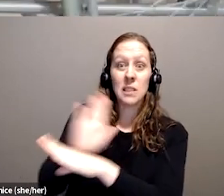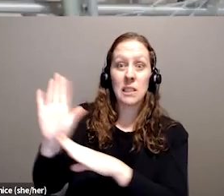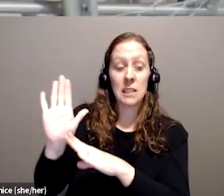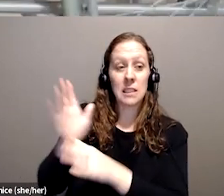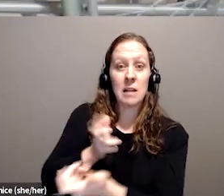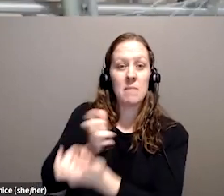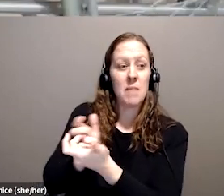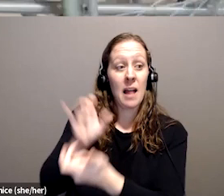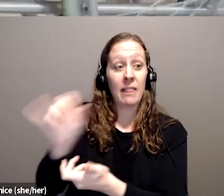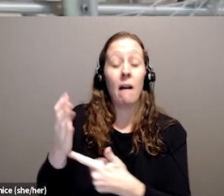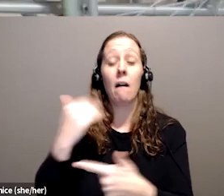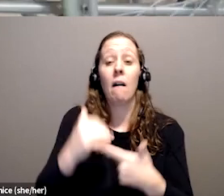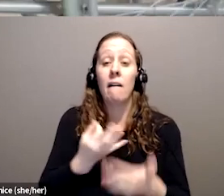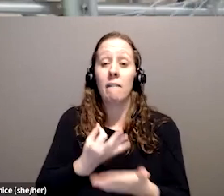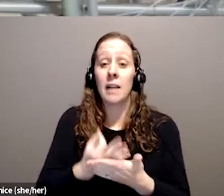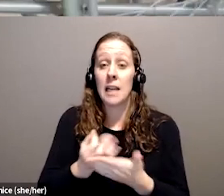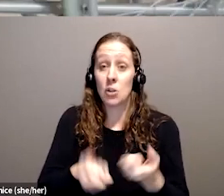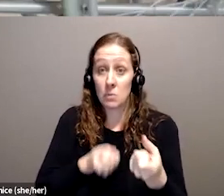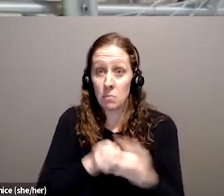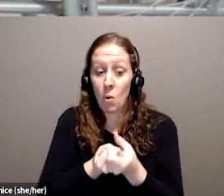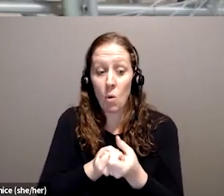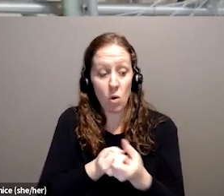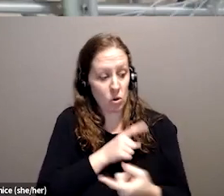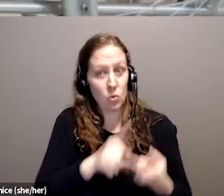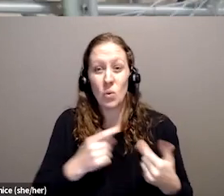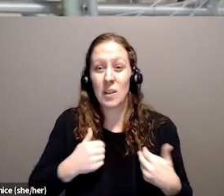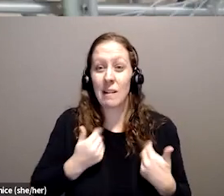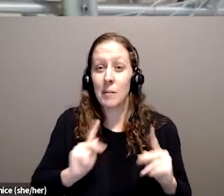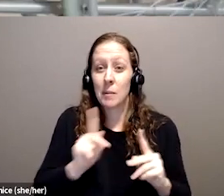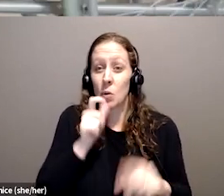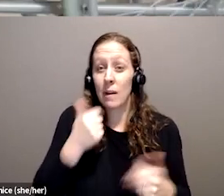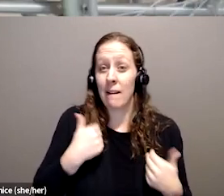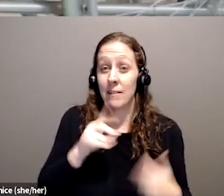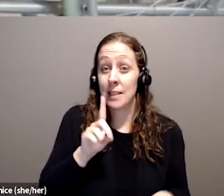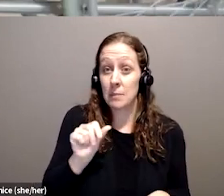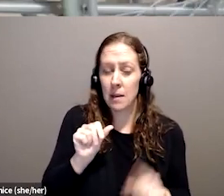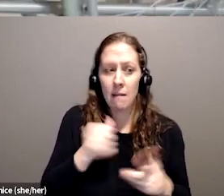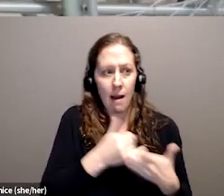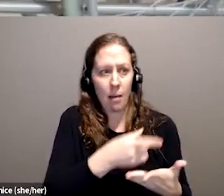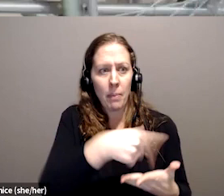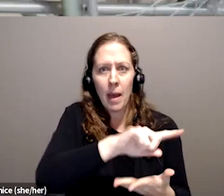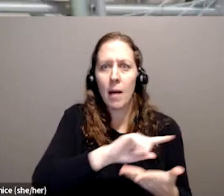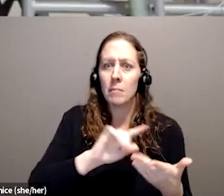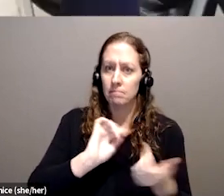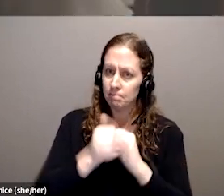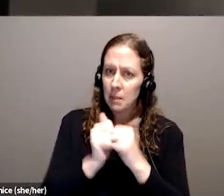Offer financial support to young people with disabilities to help them compete for jobs.